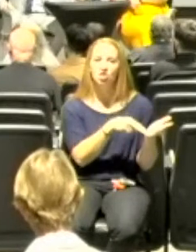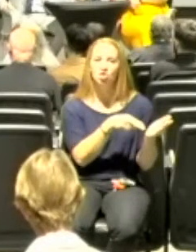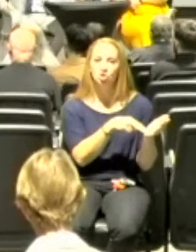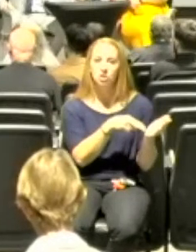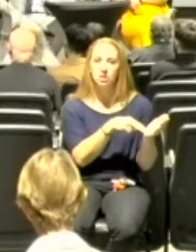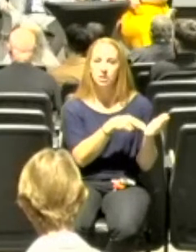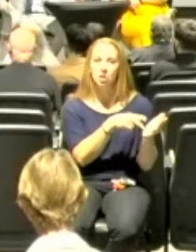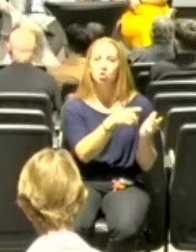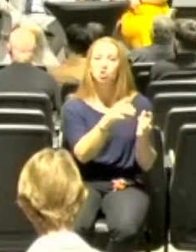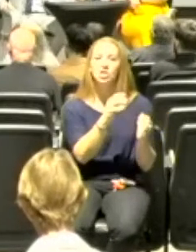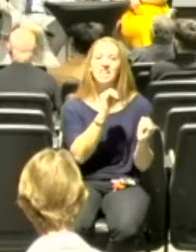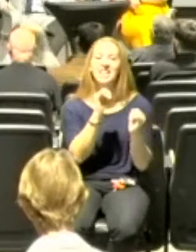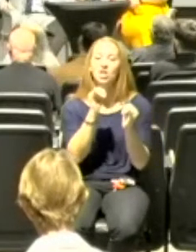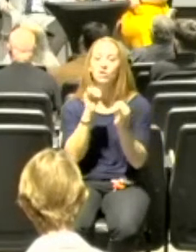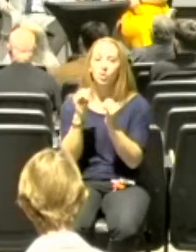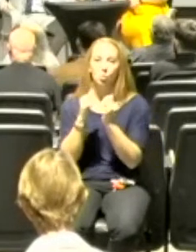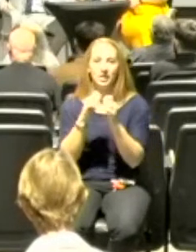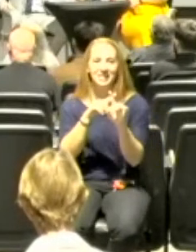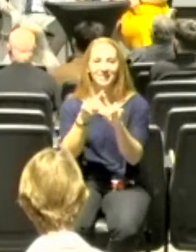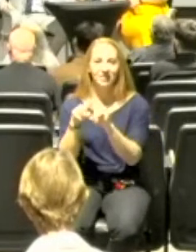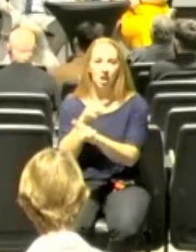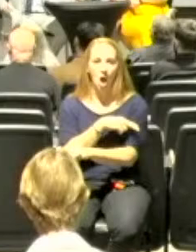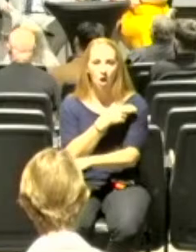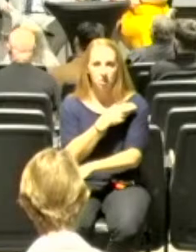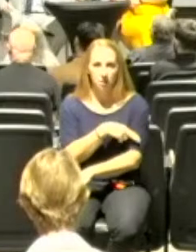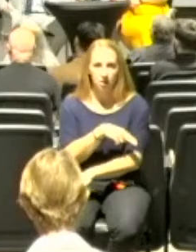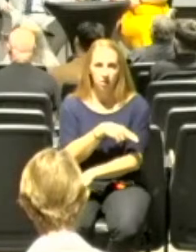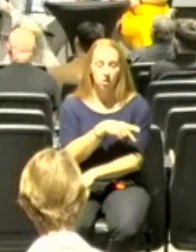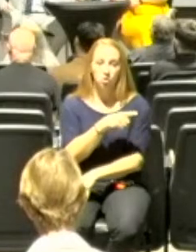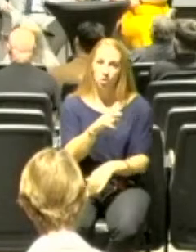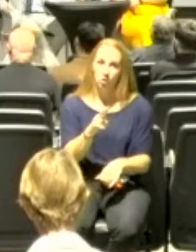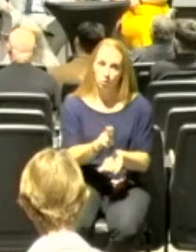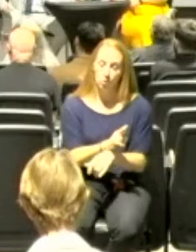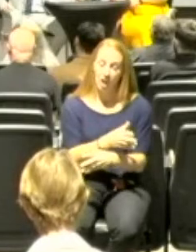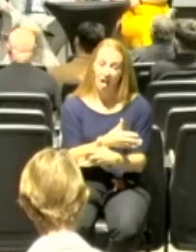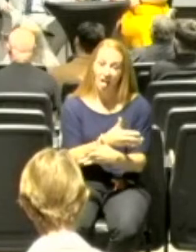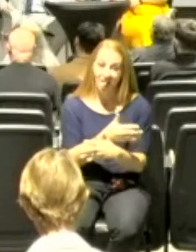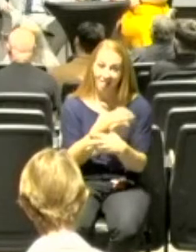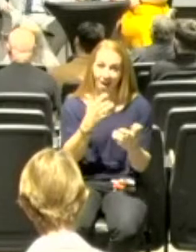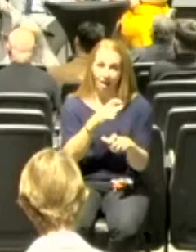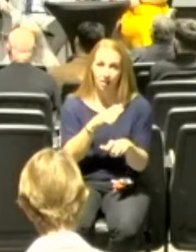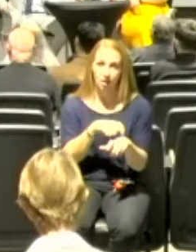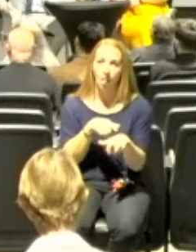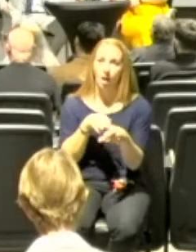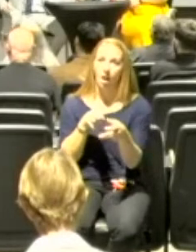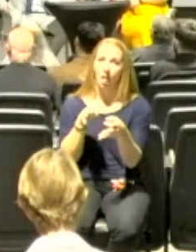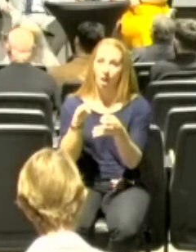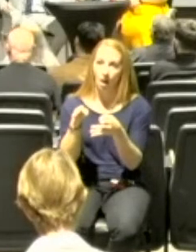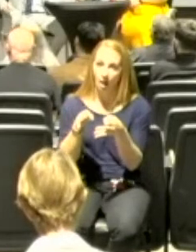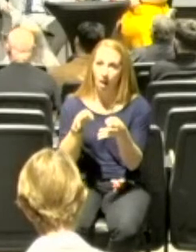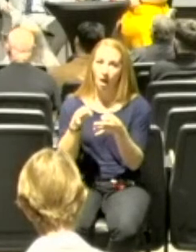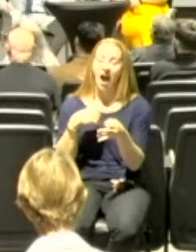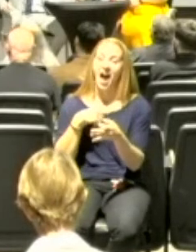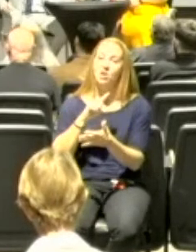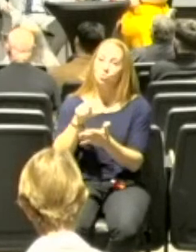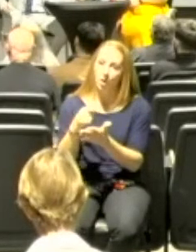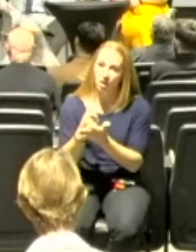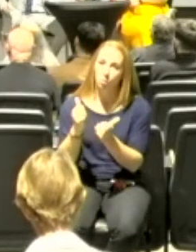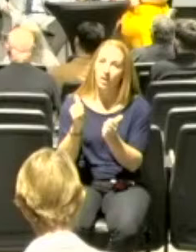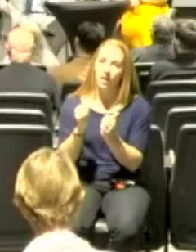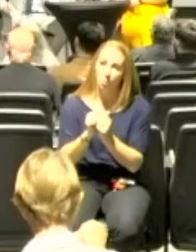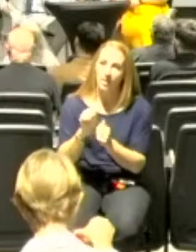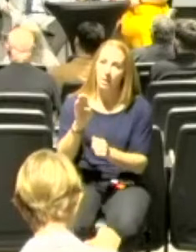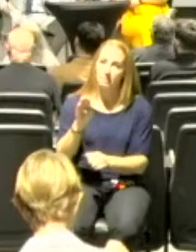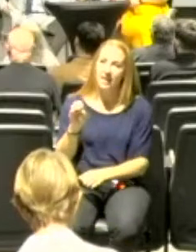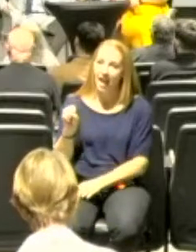was interviewing with hospitals, and she was spending more time explaining to them that she was graduating with a BSN